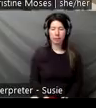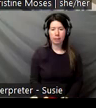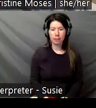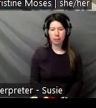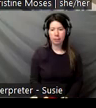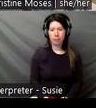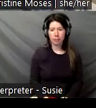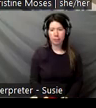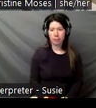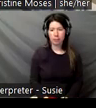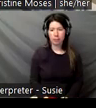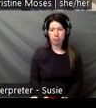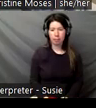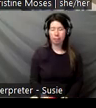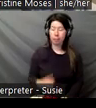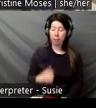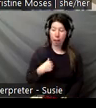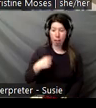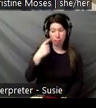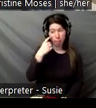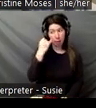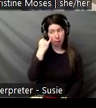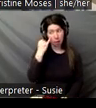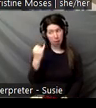I think if it's okay,